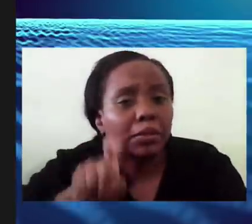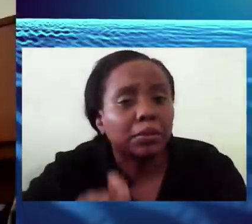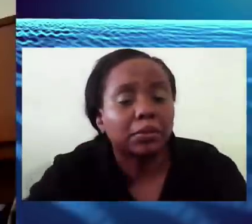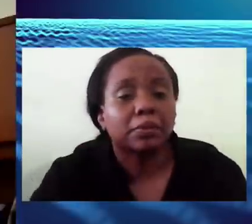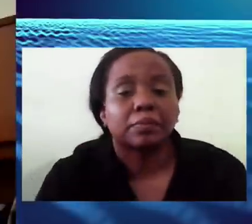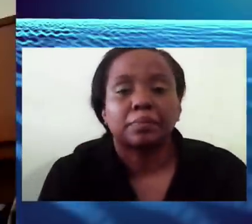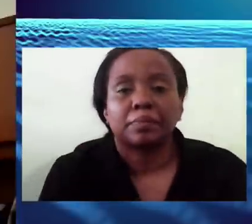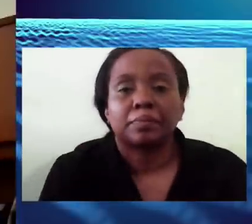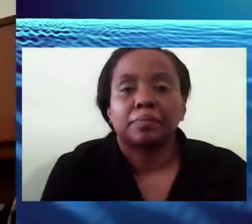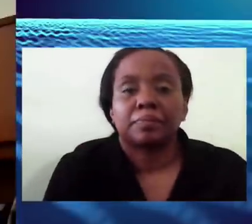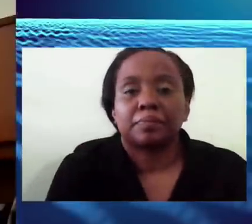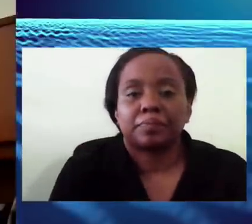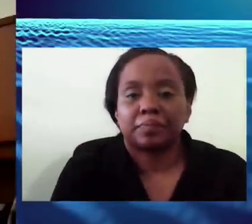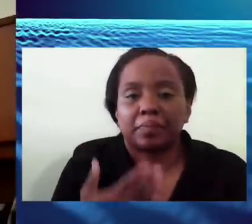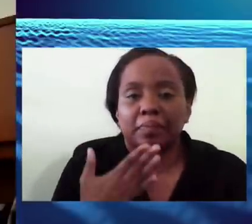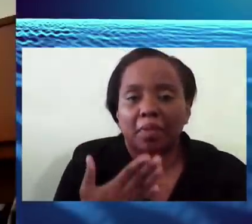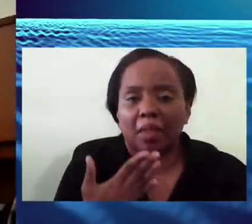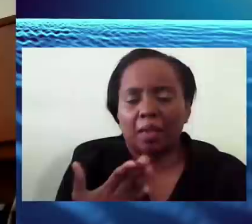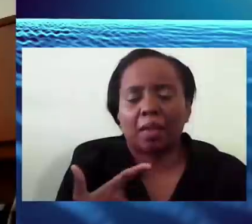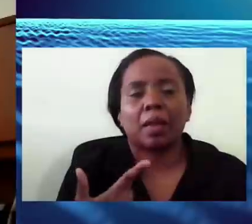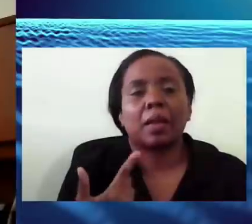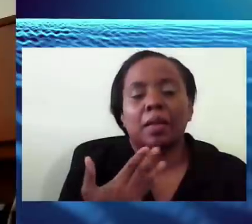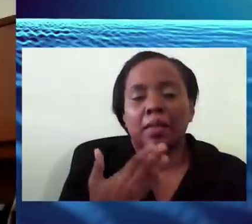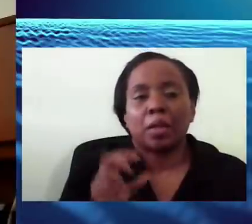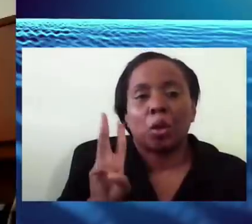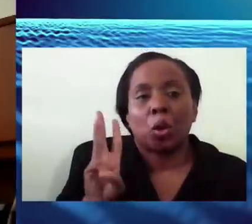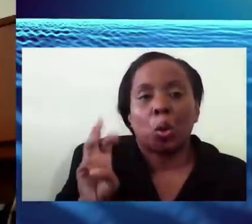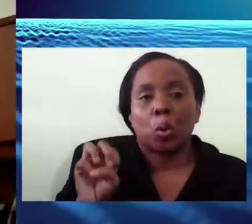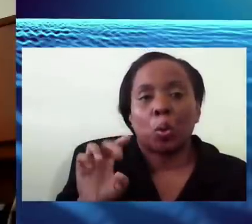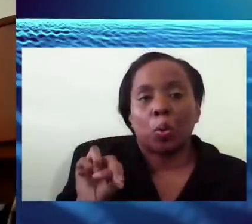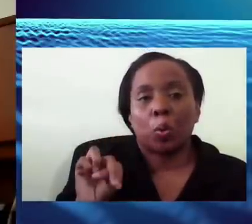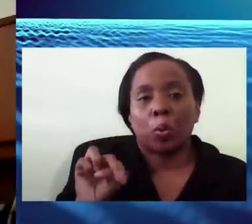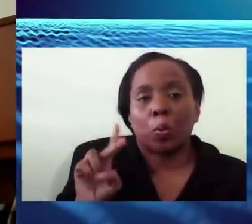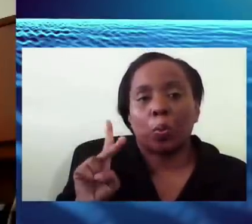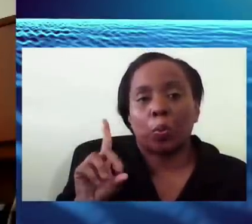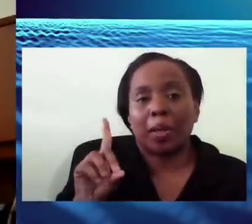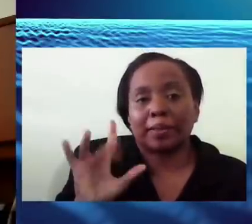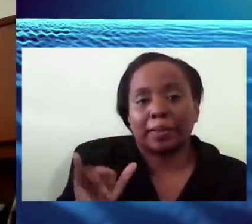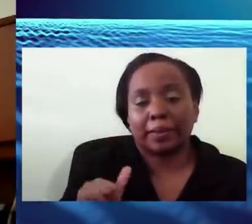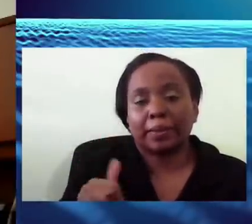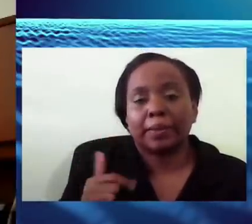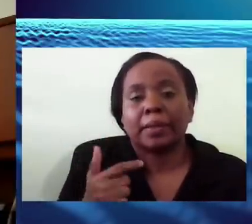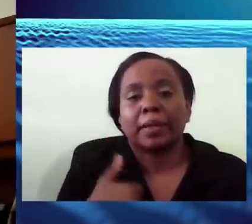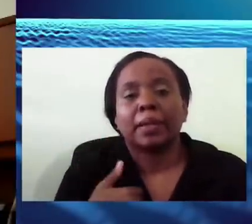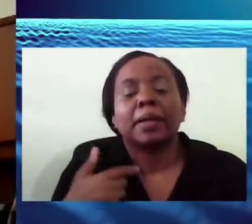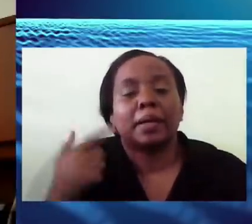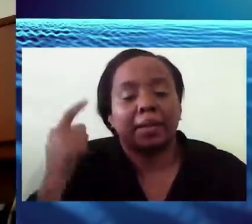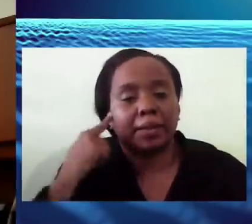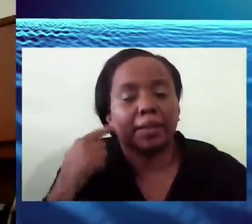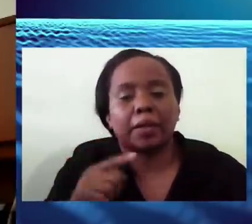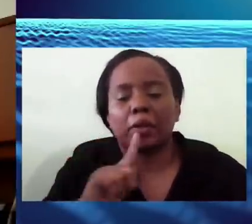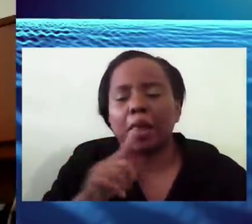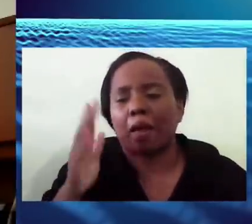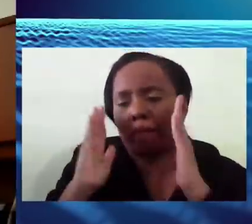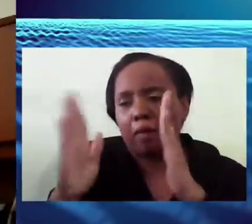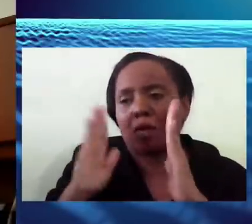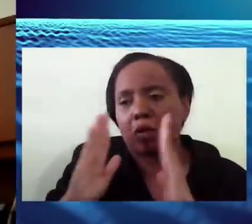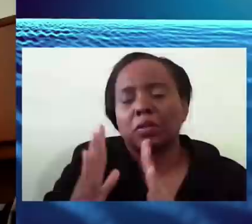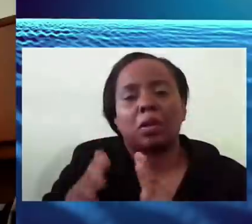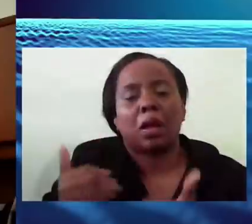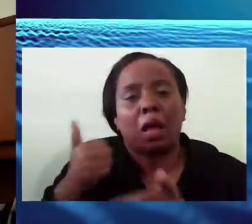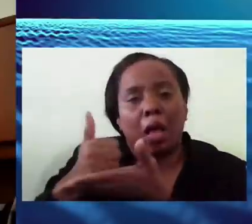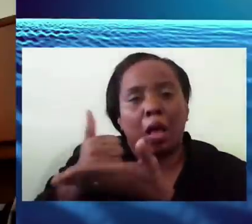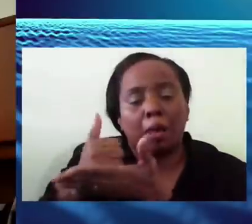Thank you for that question, Wendy. I think really the emphasis at this point very much is on that humanitarian support. the regional security